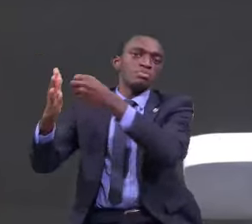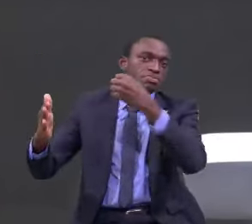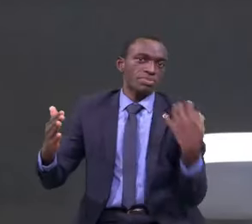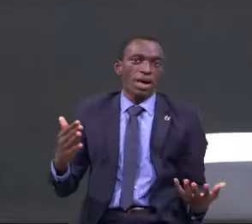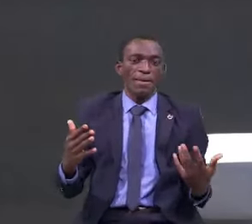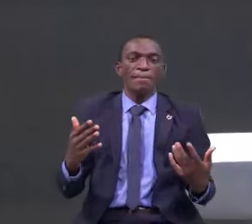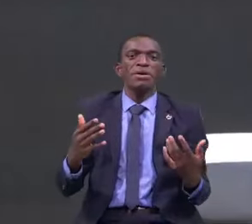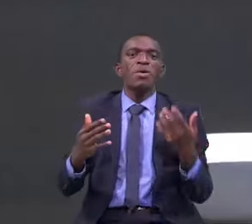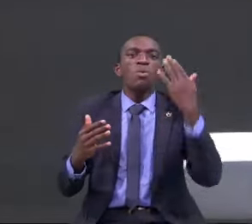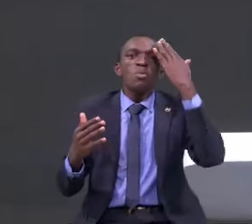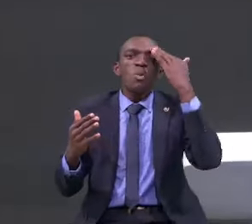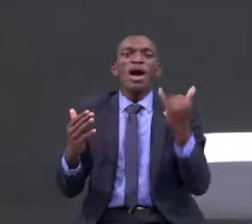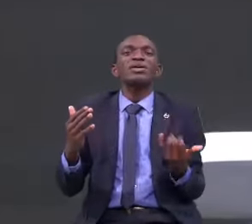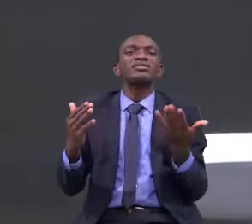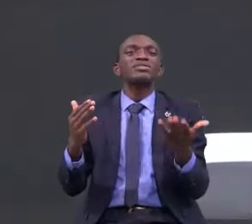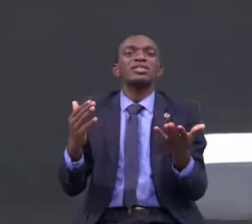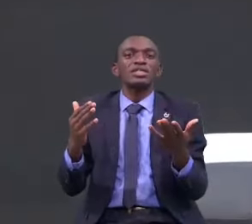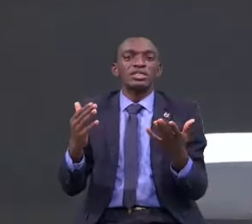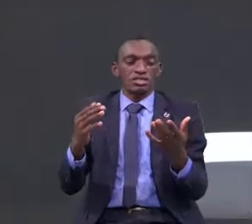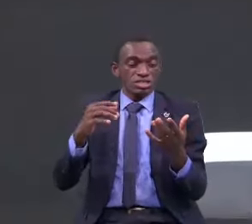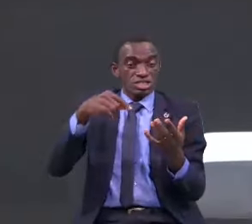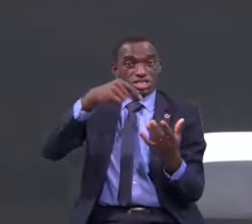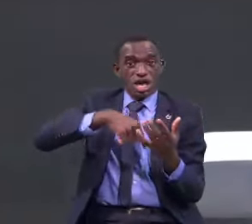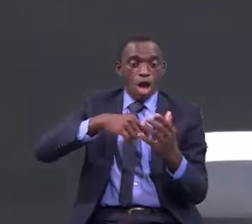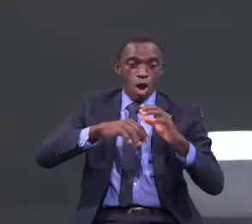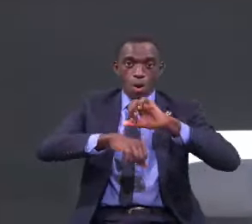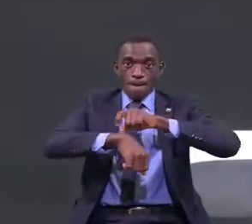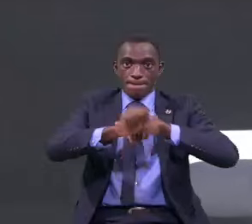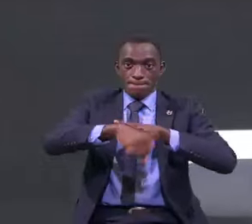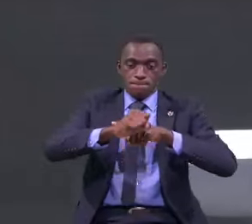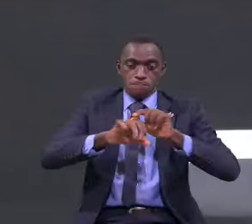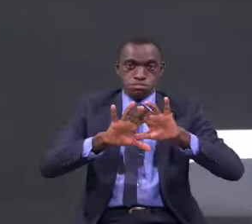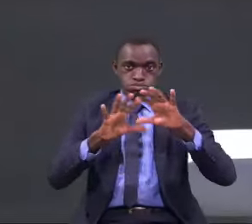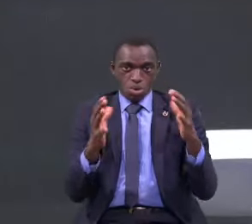Why? There is air inside that